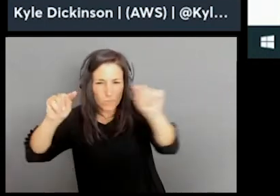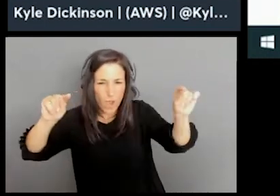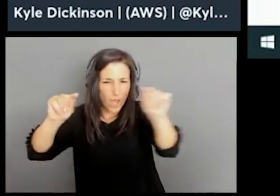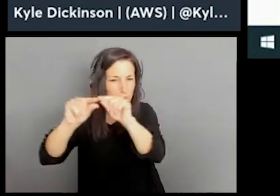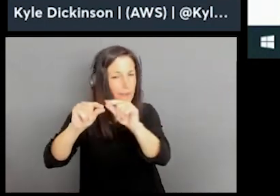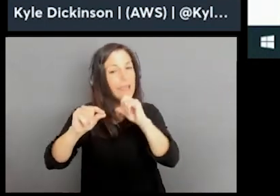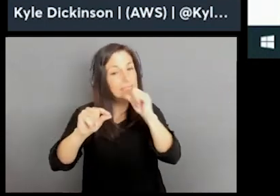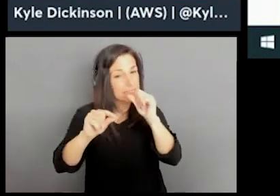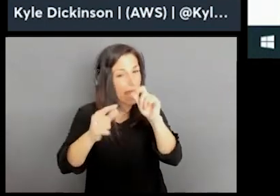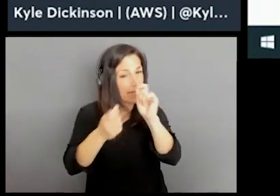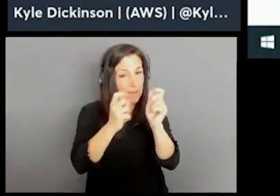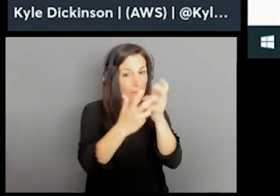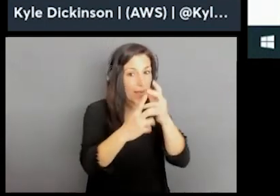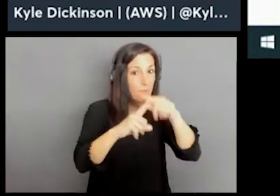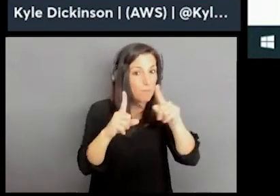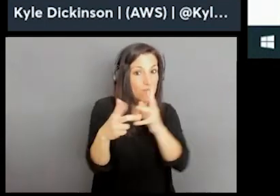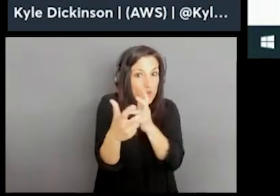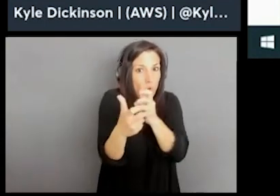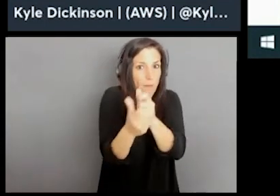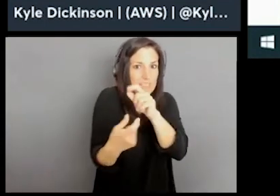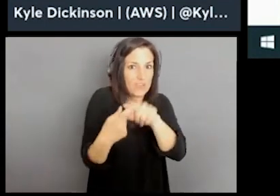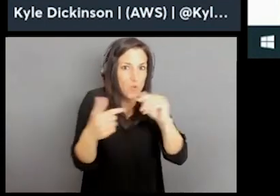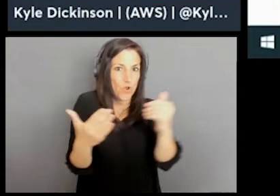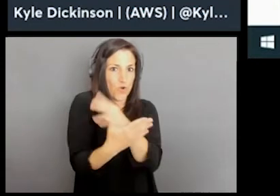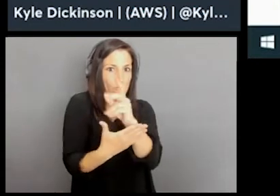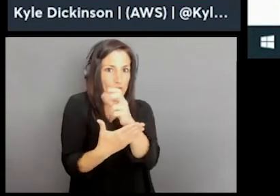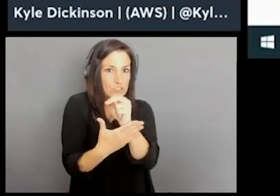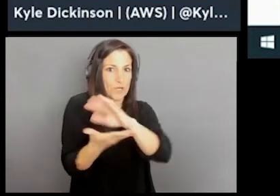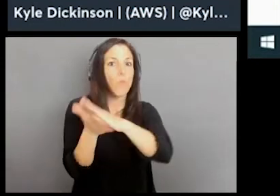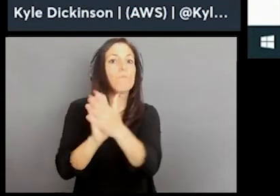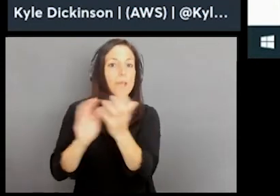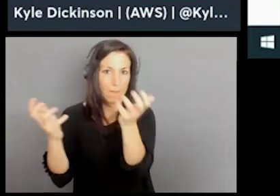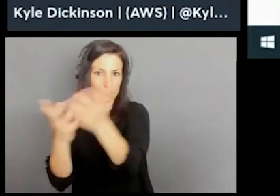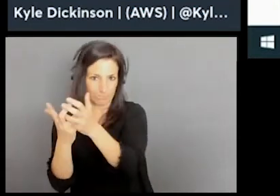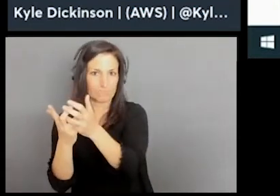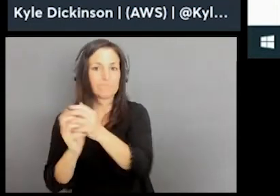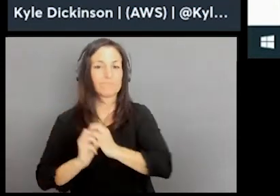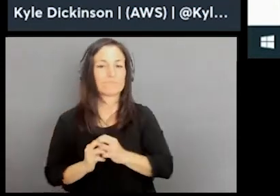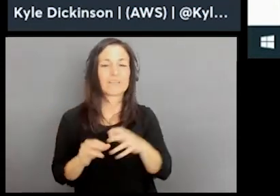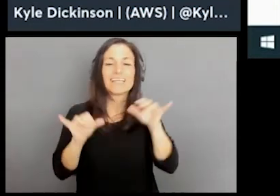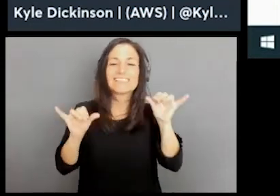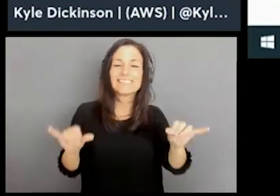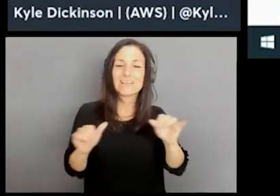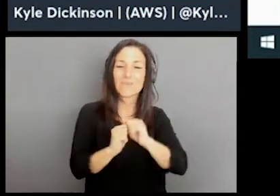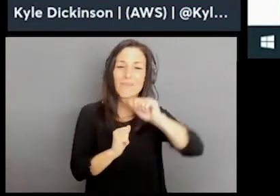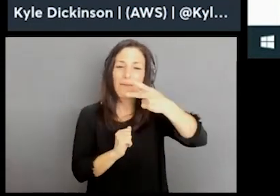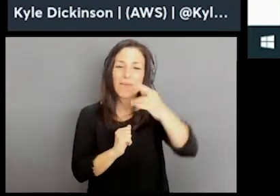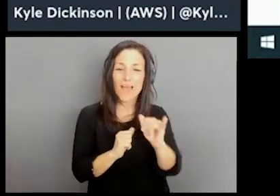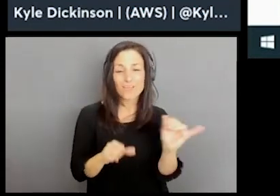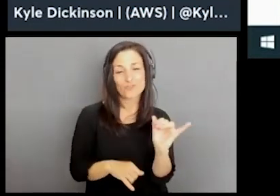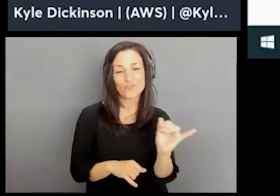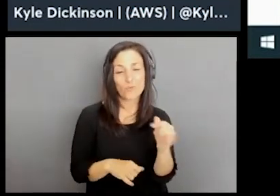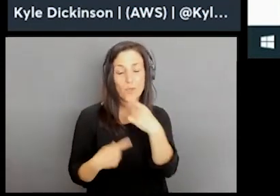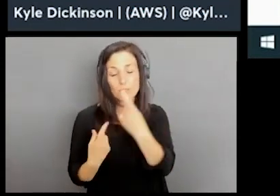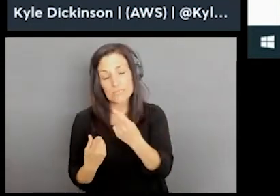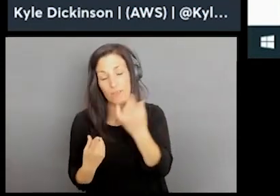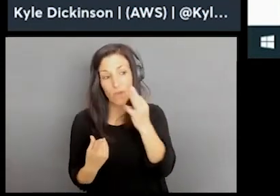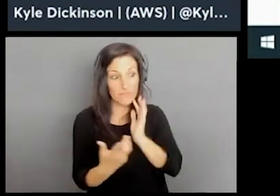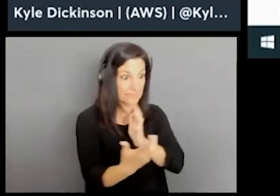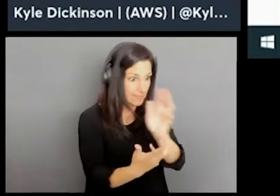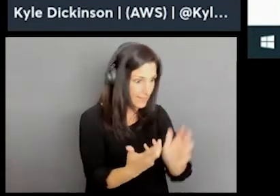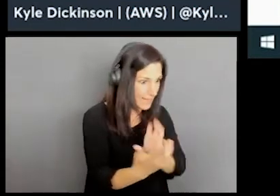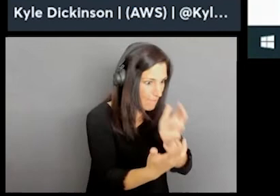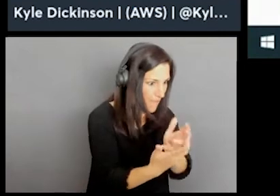going to be compatible. Okay. And the same goes for APIs as well. Kind of does the same, tells you whether it's compatible or incompatible, and if it has